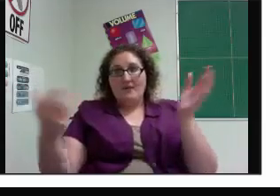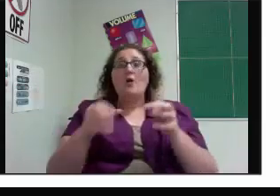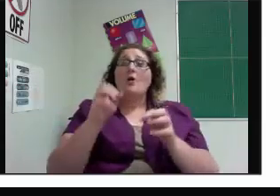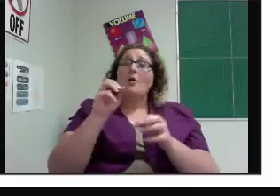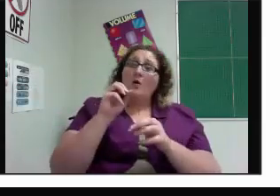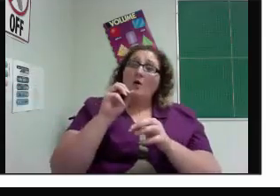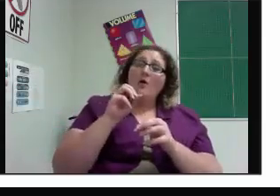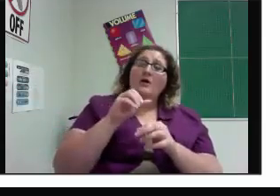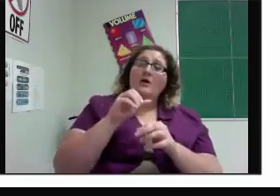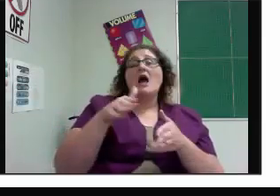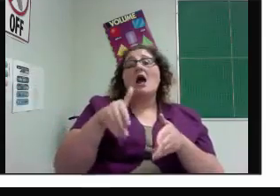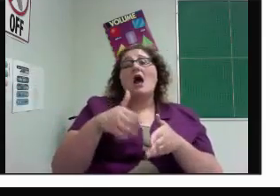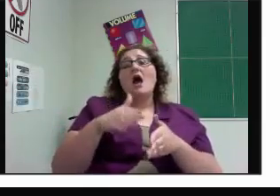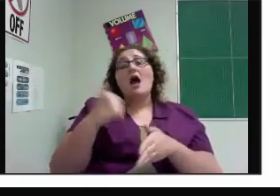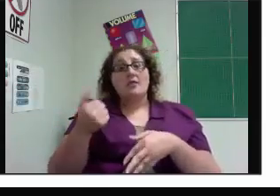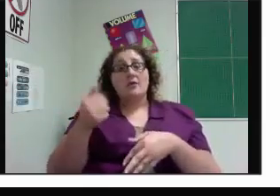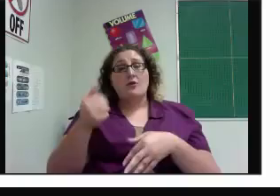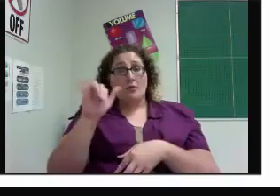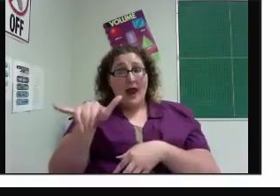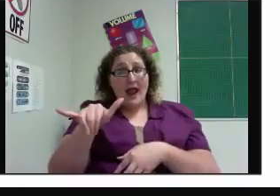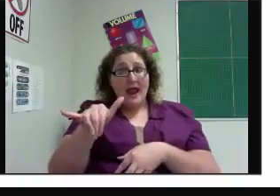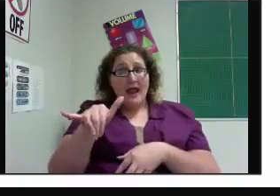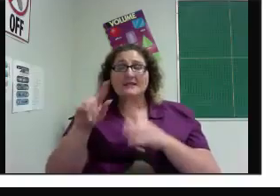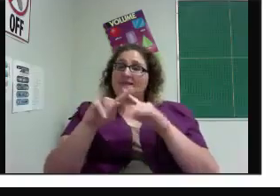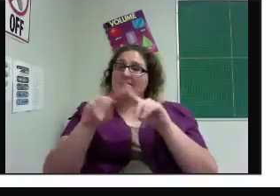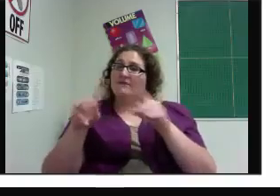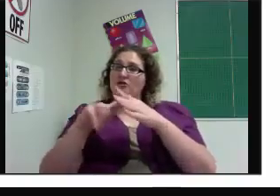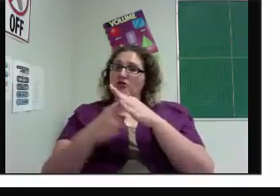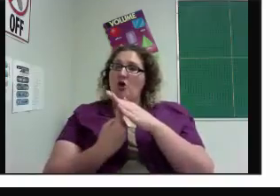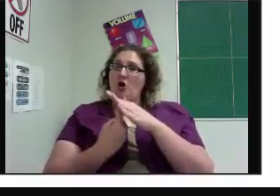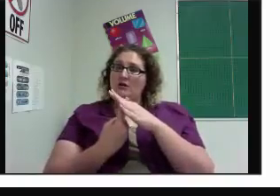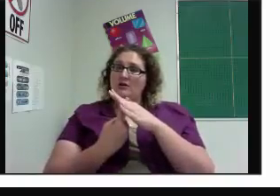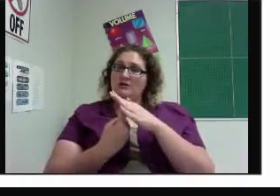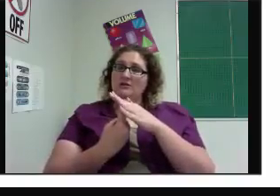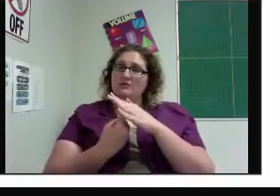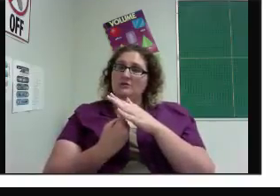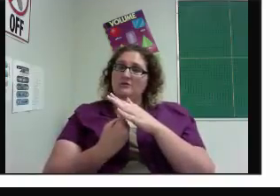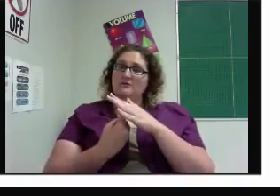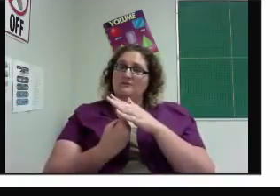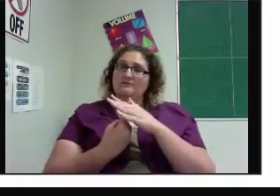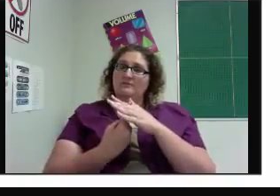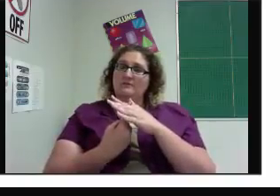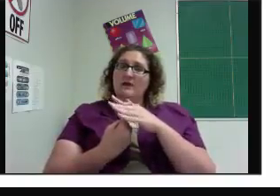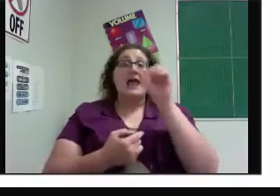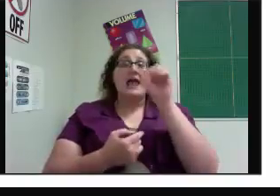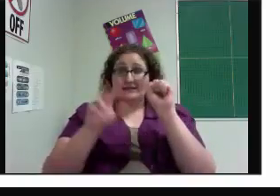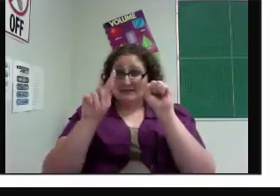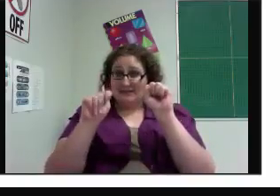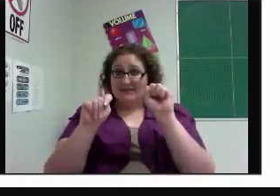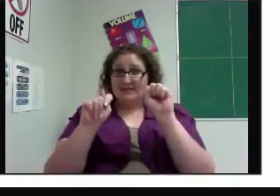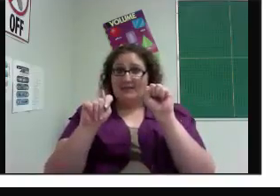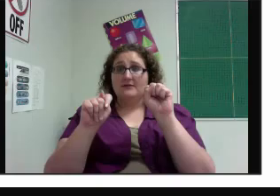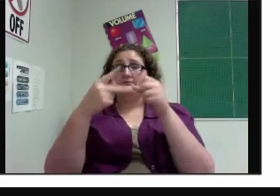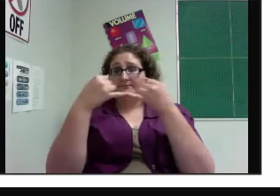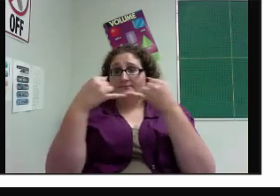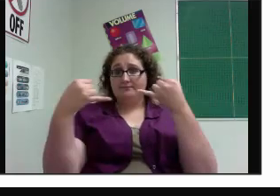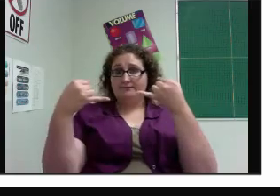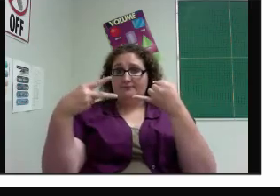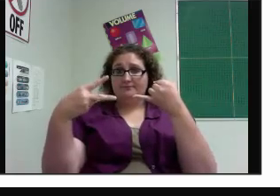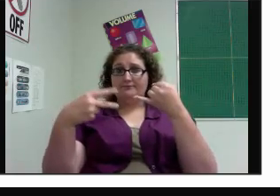so we don't want to write those again. Another way we could write this is ray, or another ray on here is a different starting